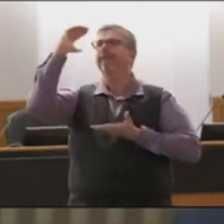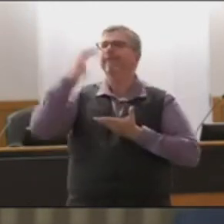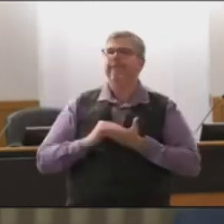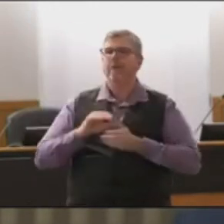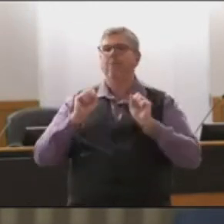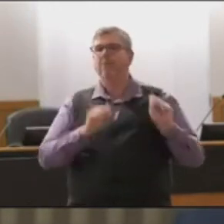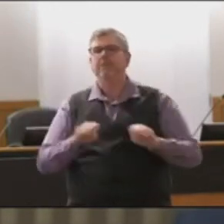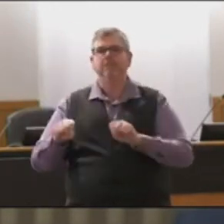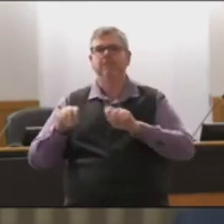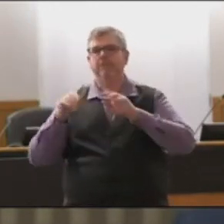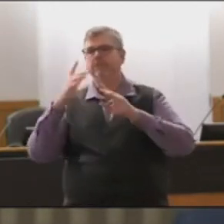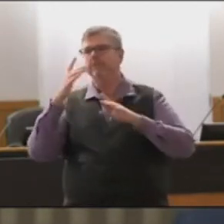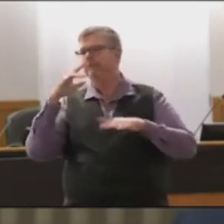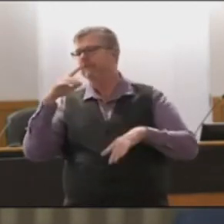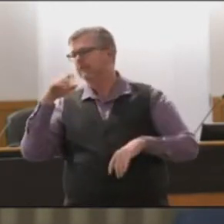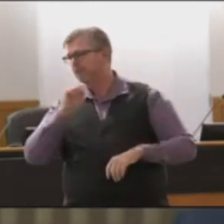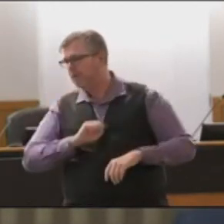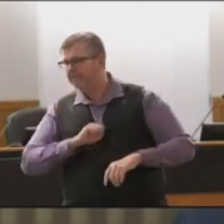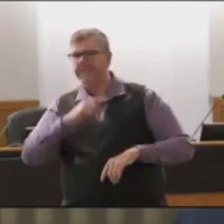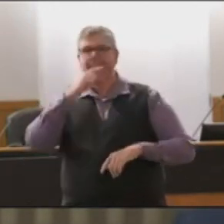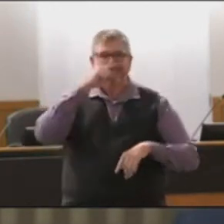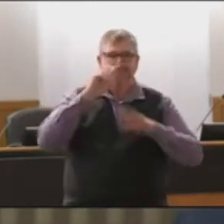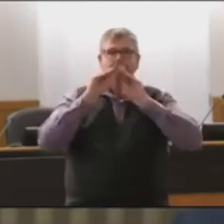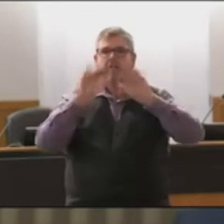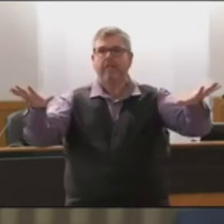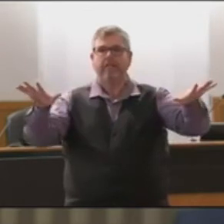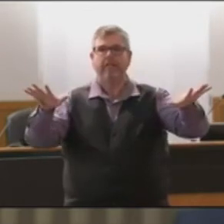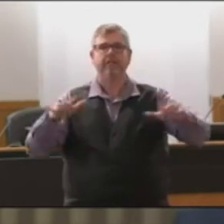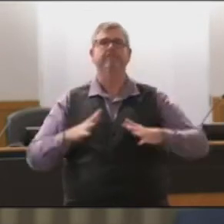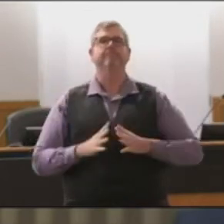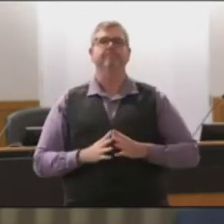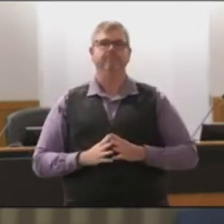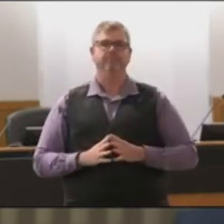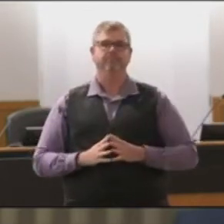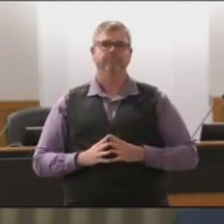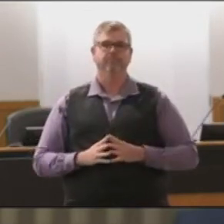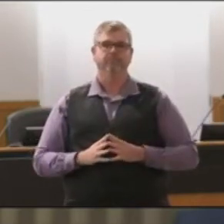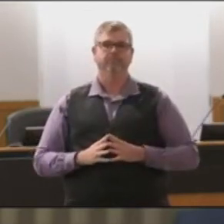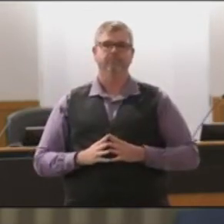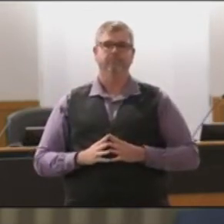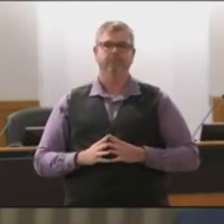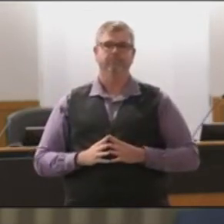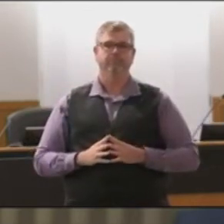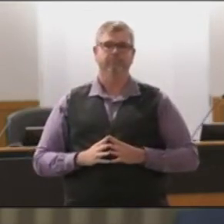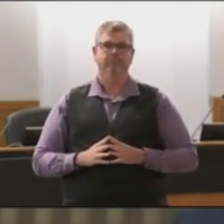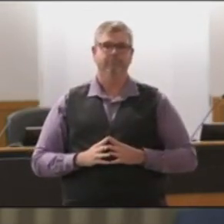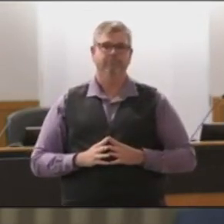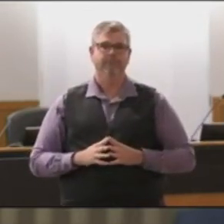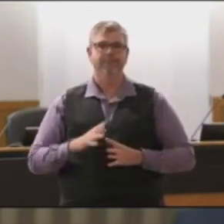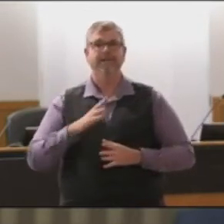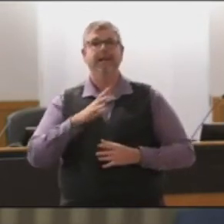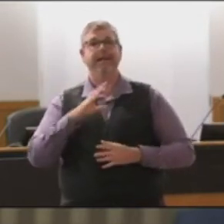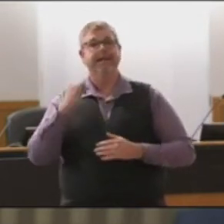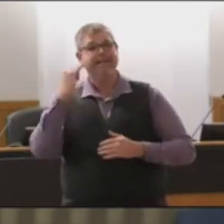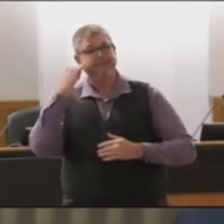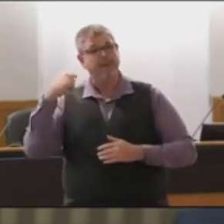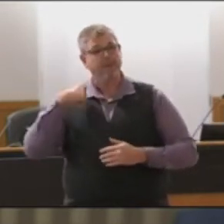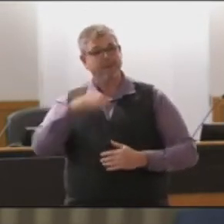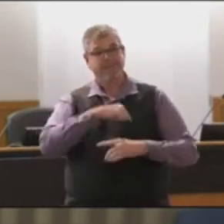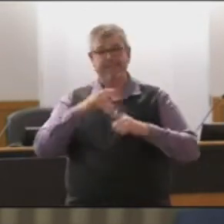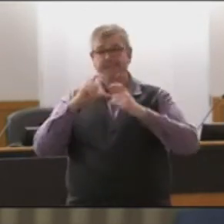the health of our entire communities together. We will continue to provide updated information on our website,